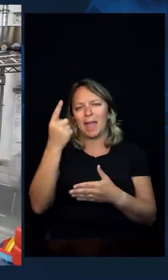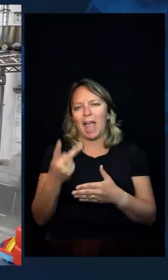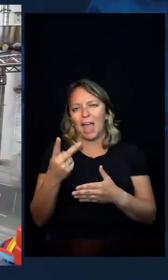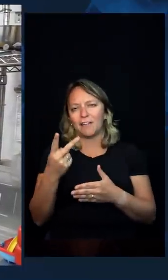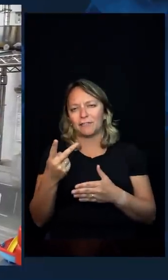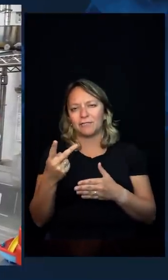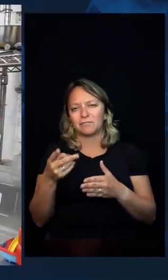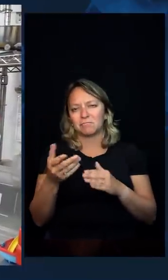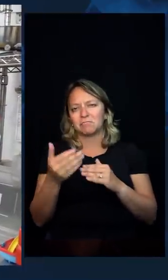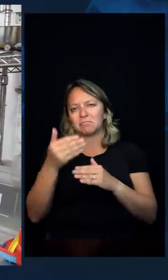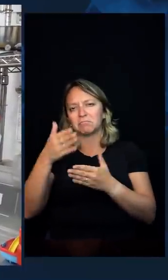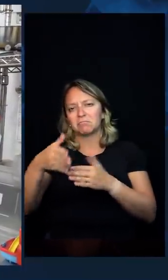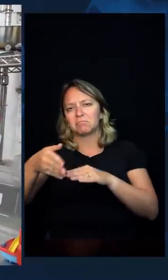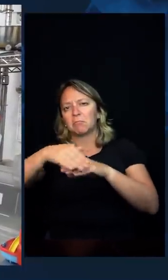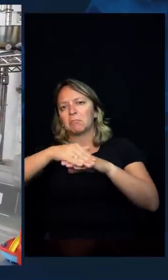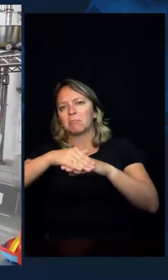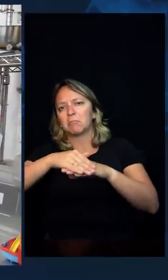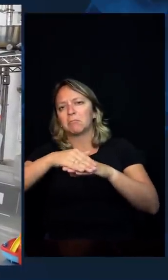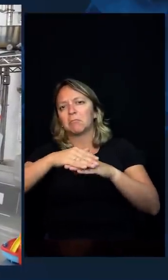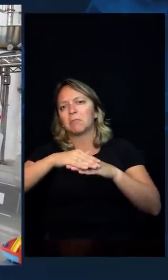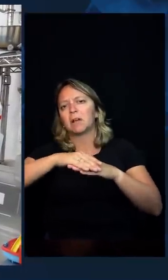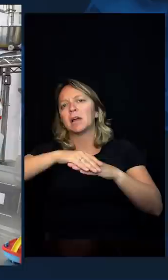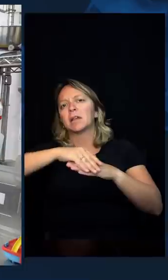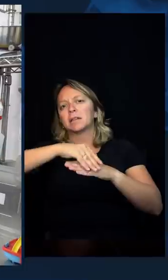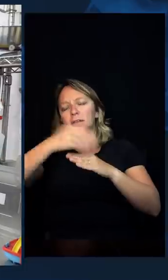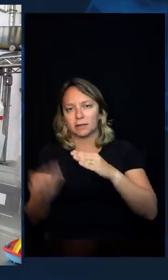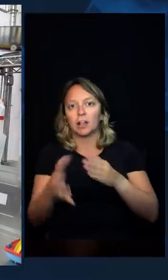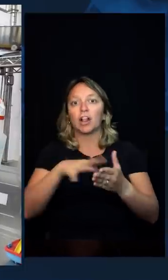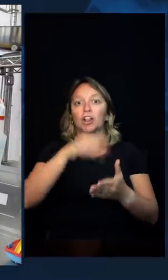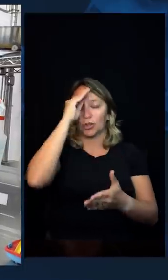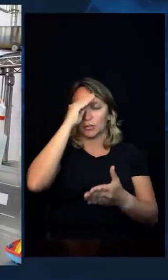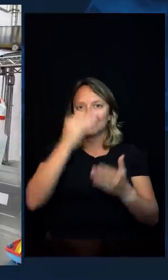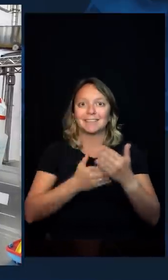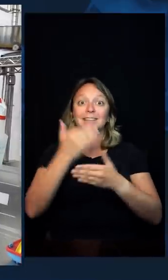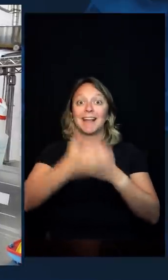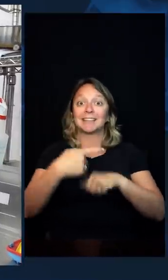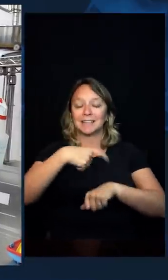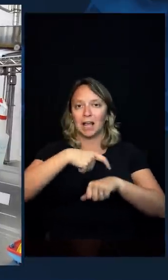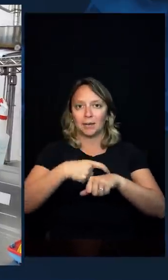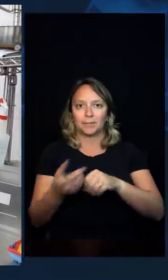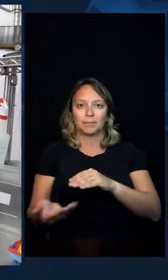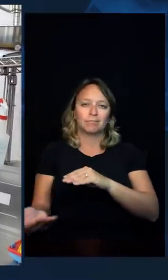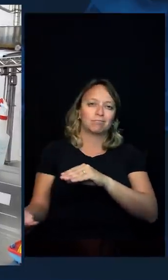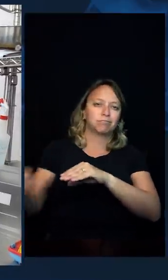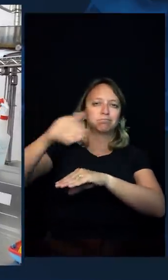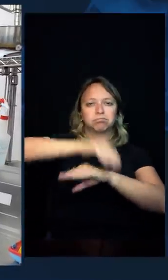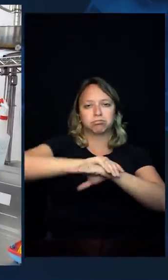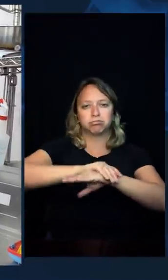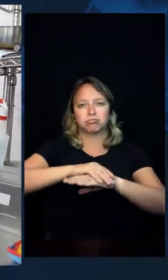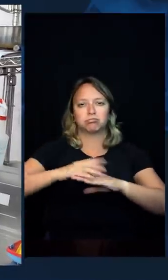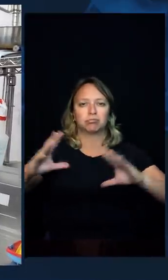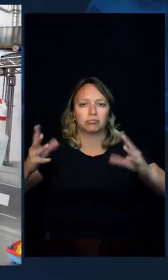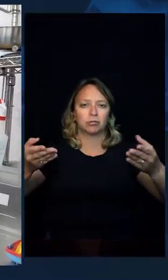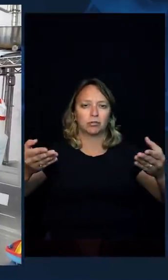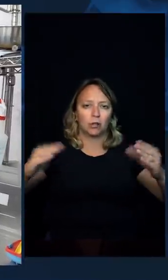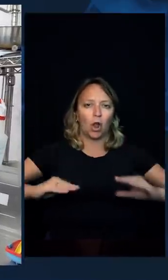he learns it, he's gonna go ahead and we're gonna put it on all the way and lock it down. Because every time he gets